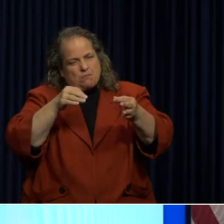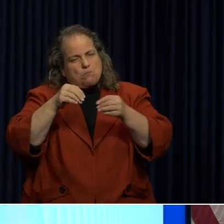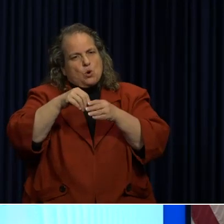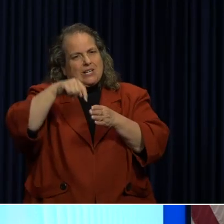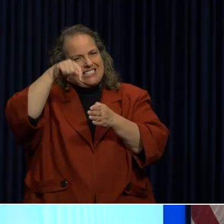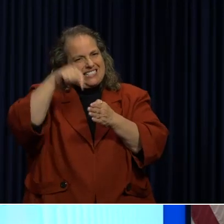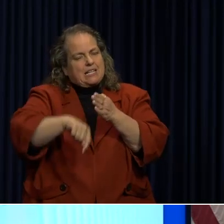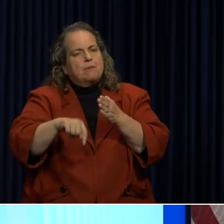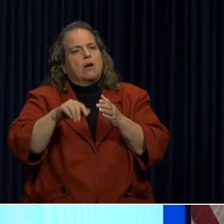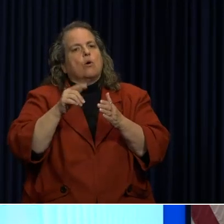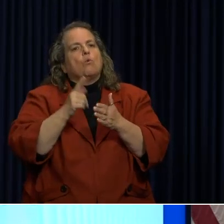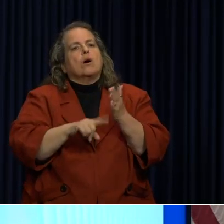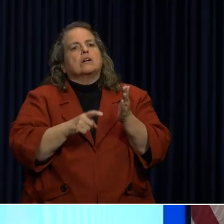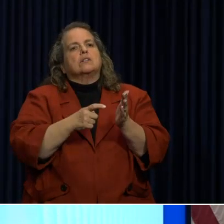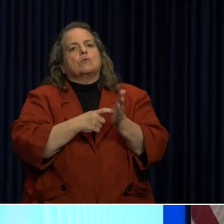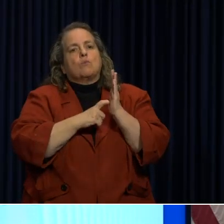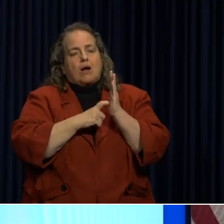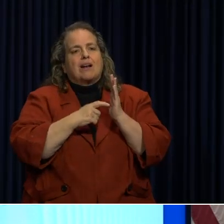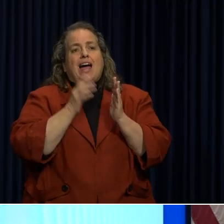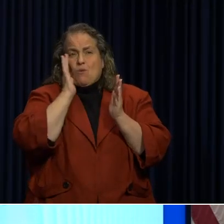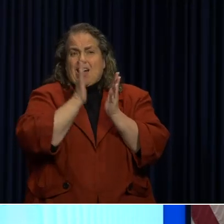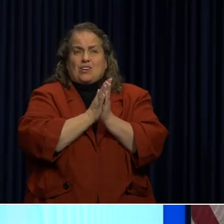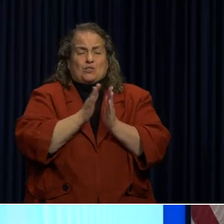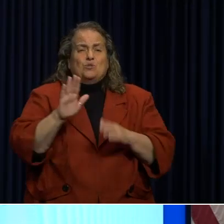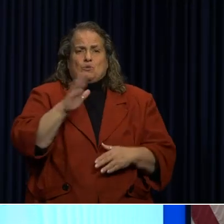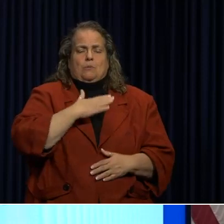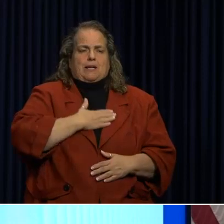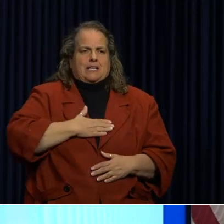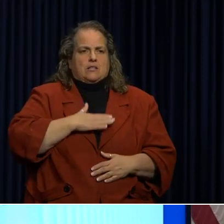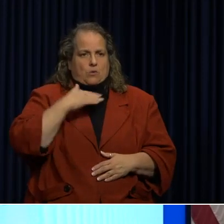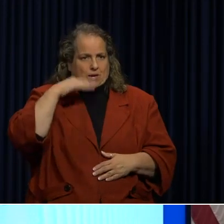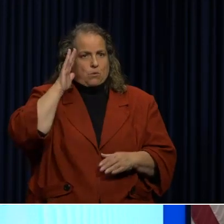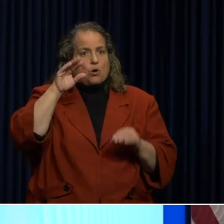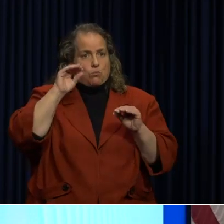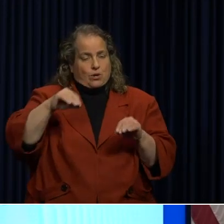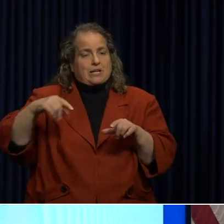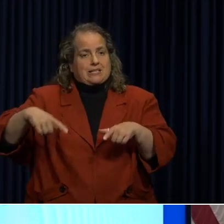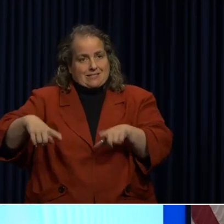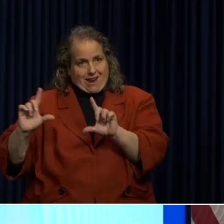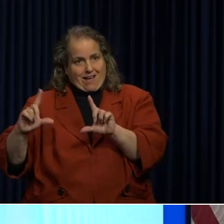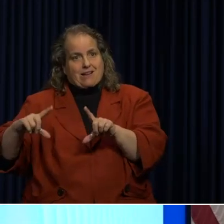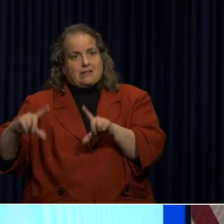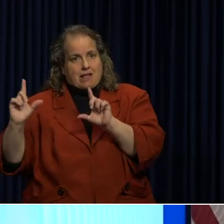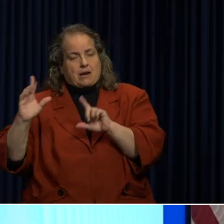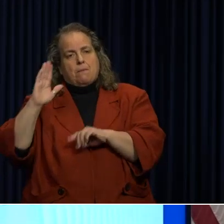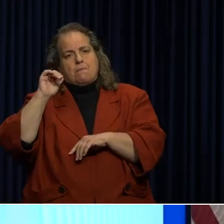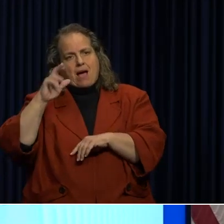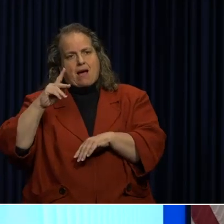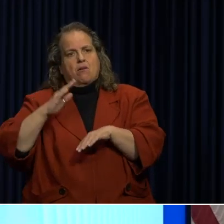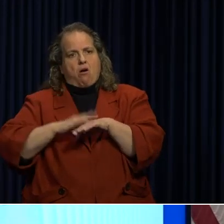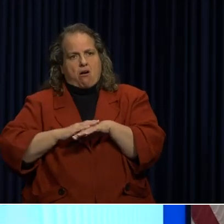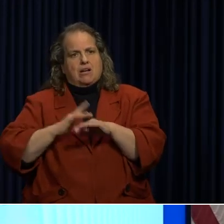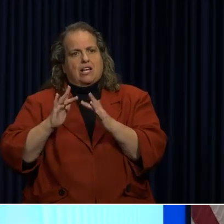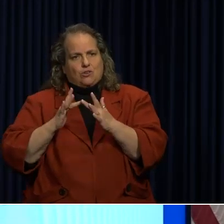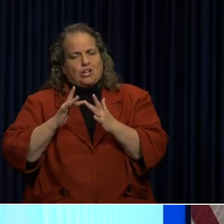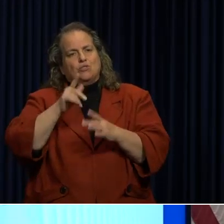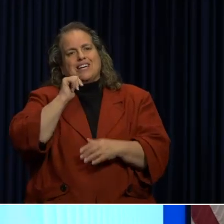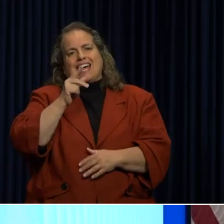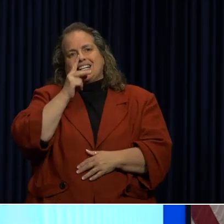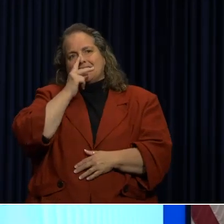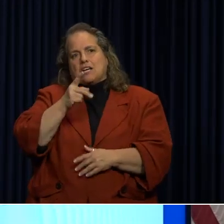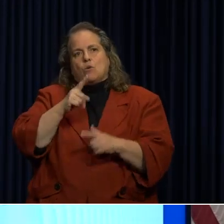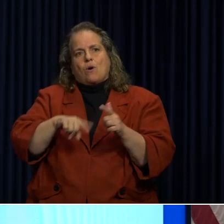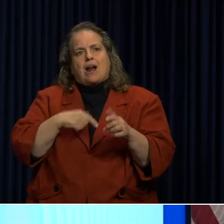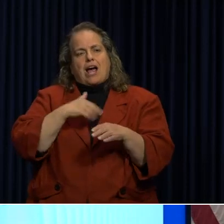to please, we'll post the slide deck online so you can at least see that. Hopefully we can do that tonight, and you'll be able to see what I share